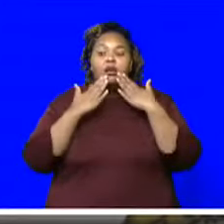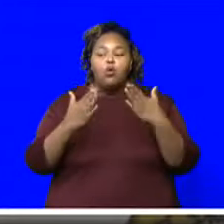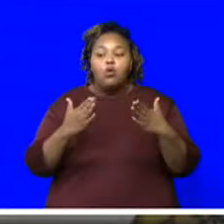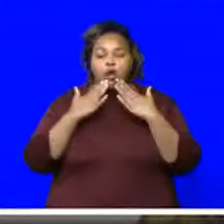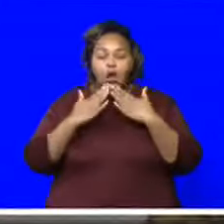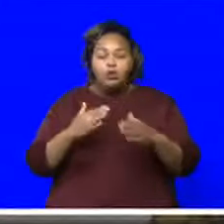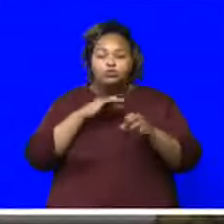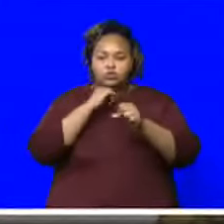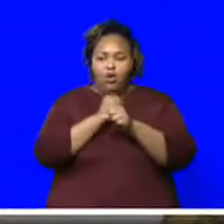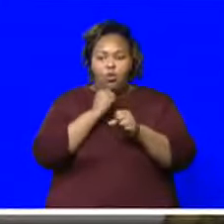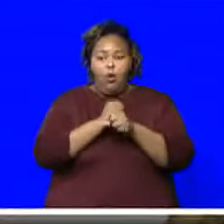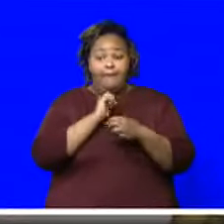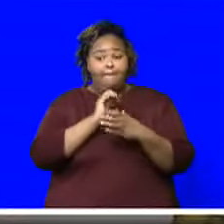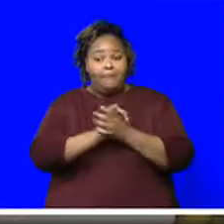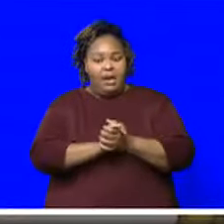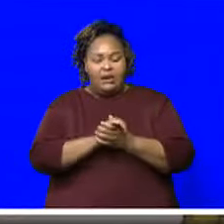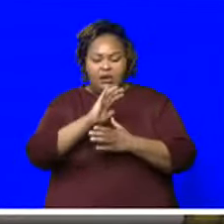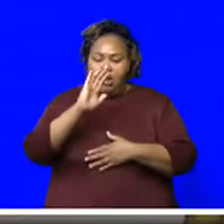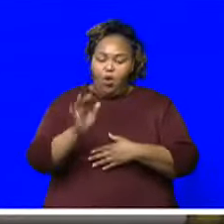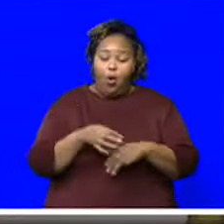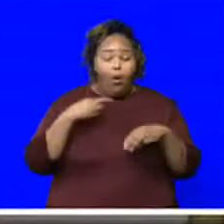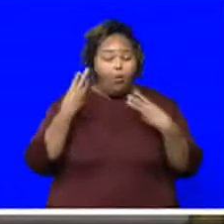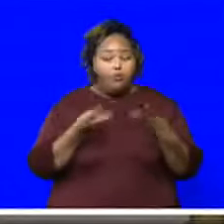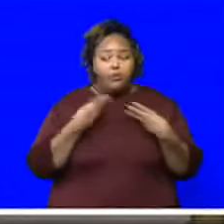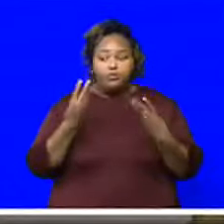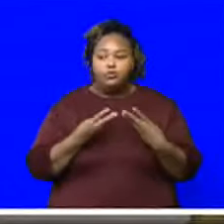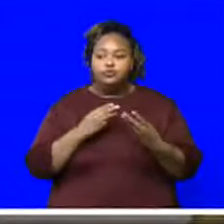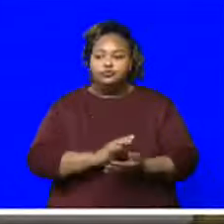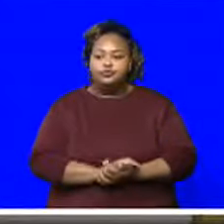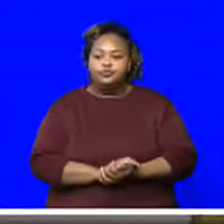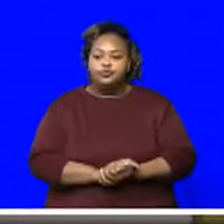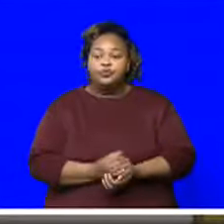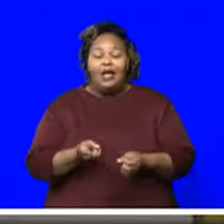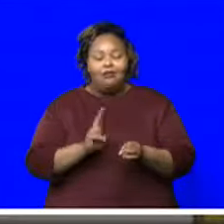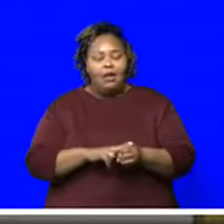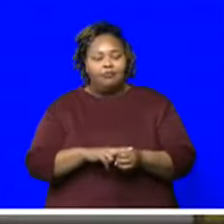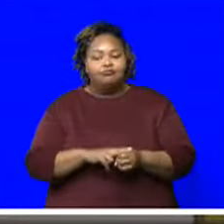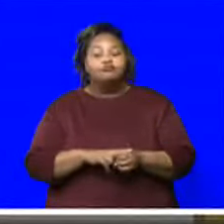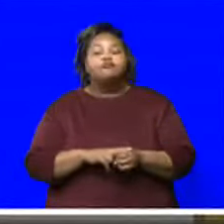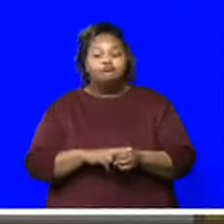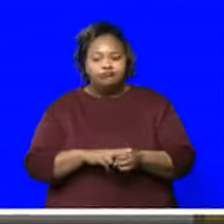kanye nako konke nje mhlambe kusebenza lokwenteka kwetiko ndvuna